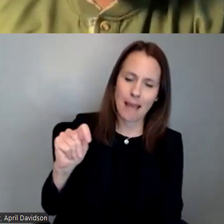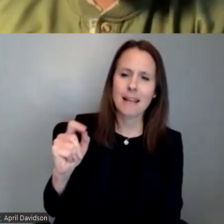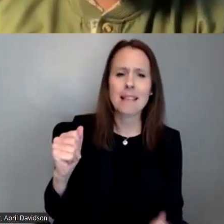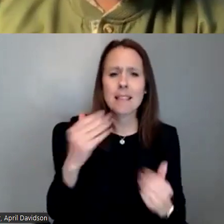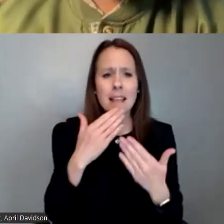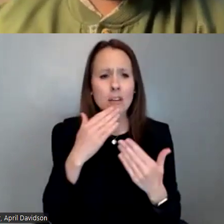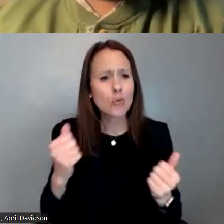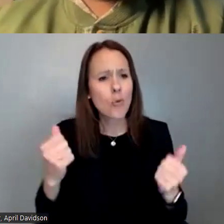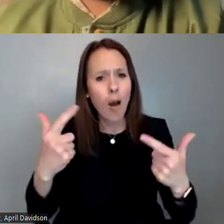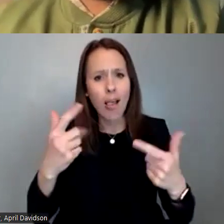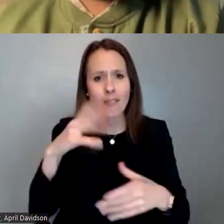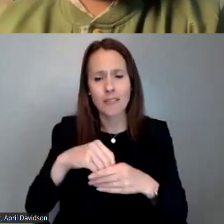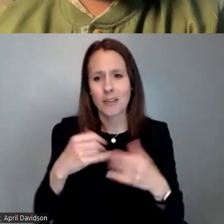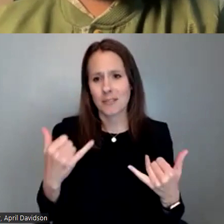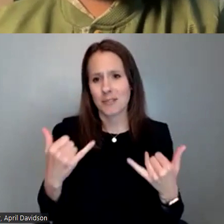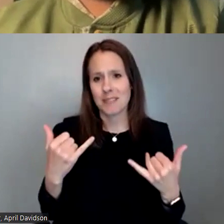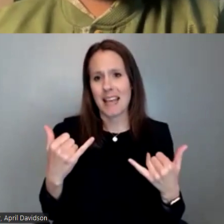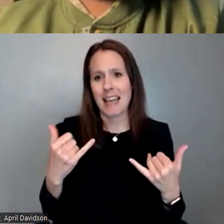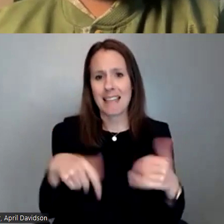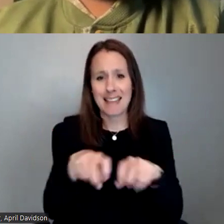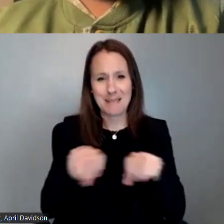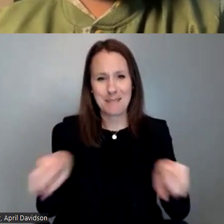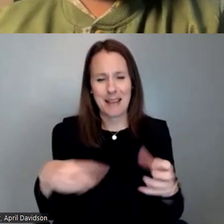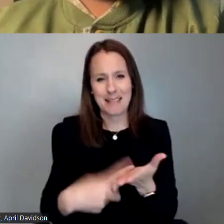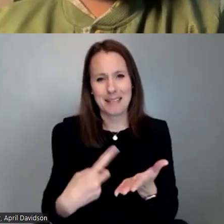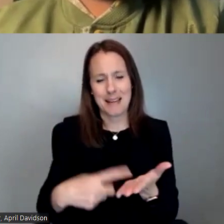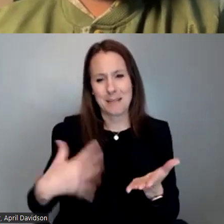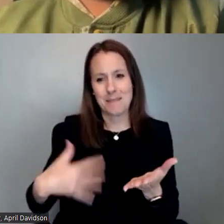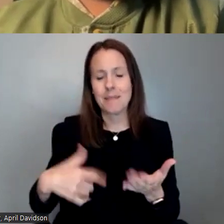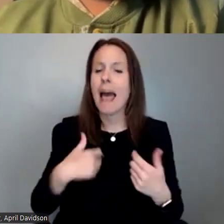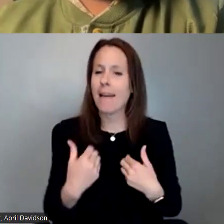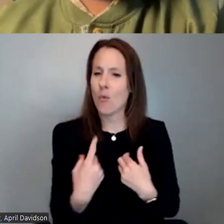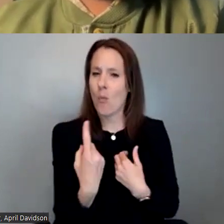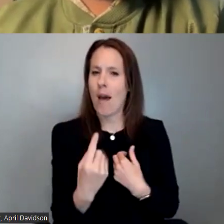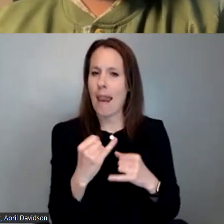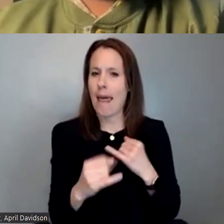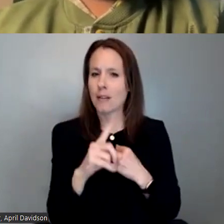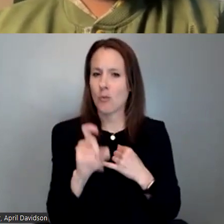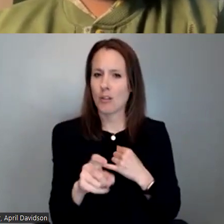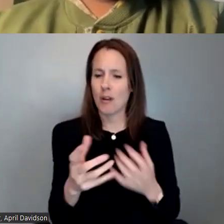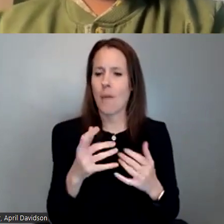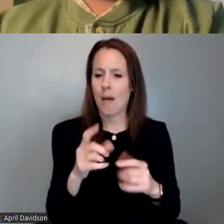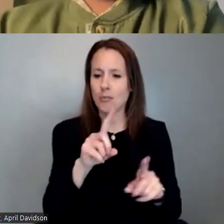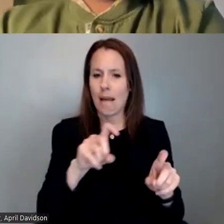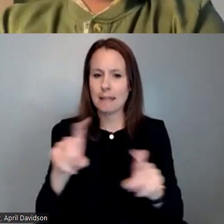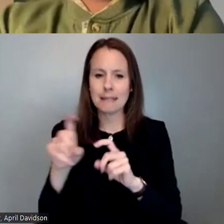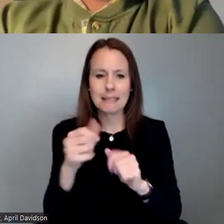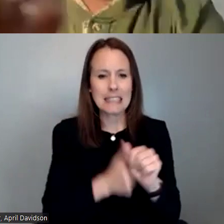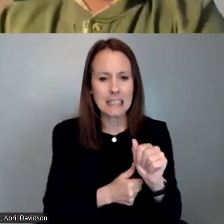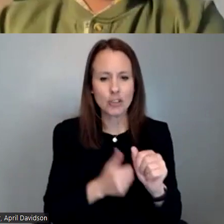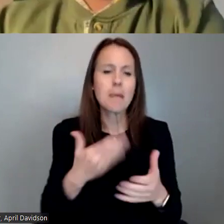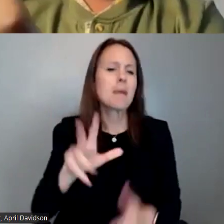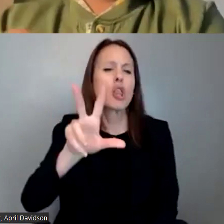you for participating in our panel discussion today. I do have one last question that I want to ask each of you, if you can maybe take